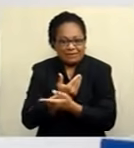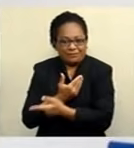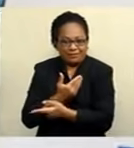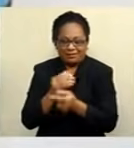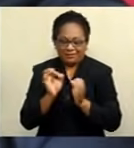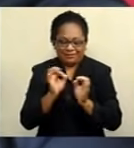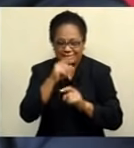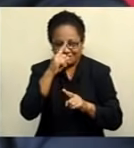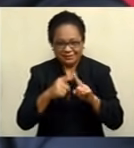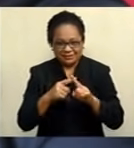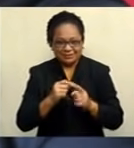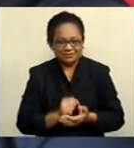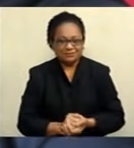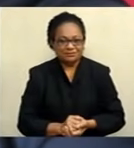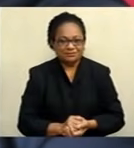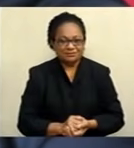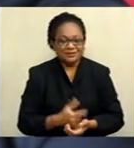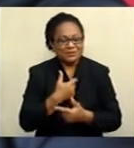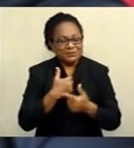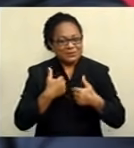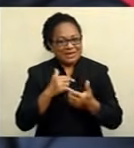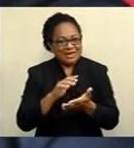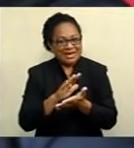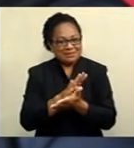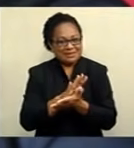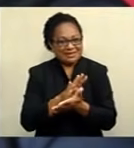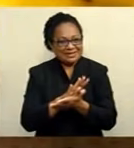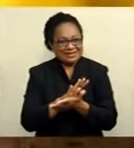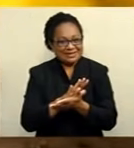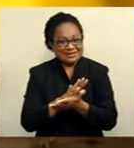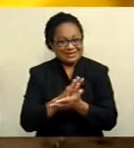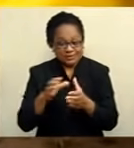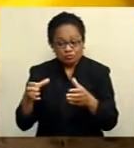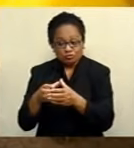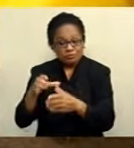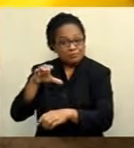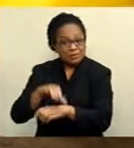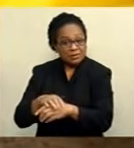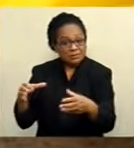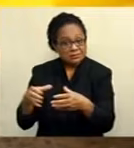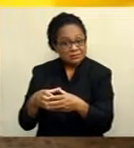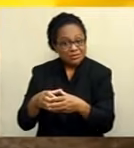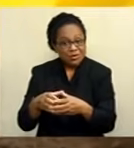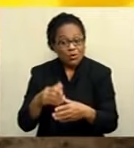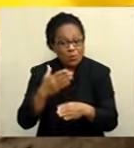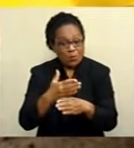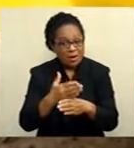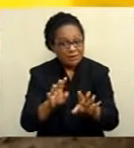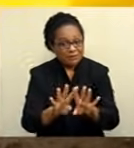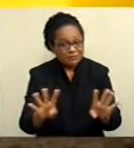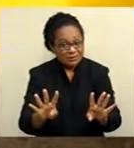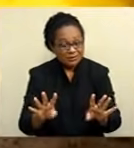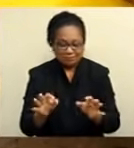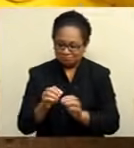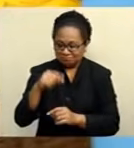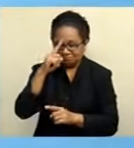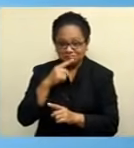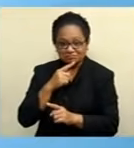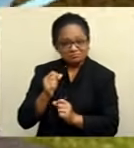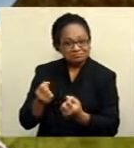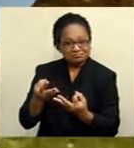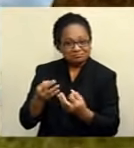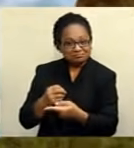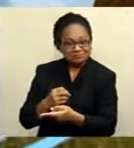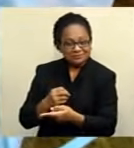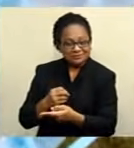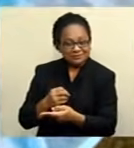positive. We are happy that even none of our police officers serving in the front line, none of them have